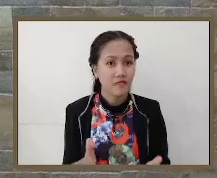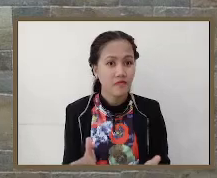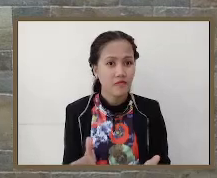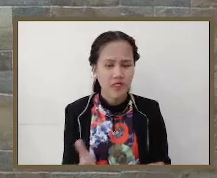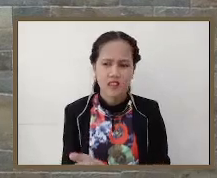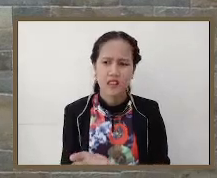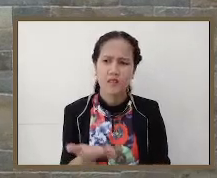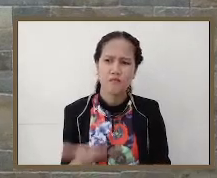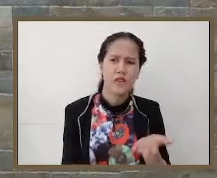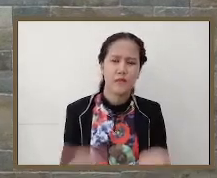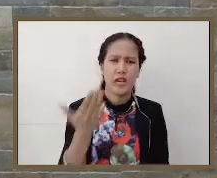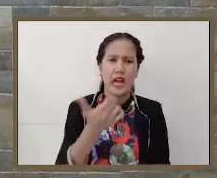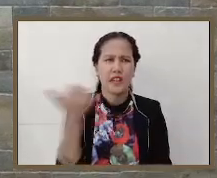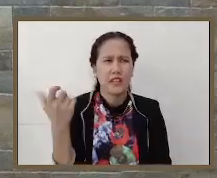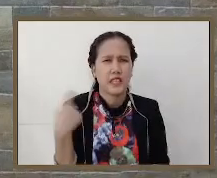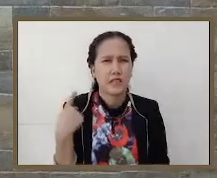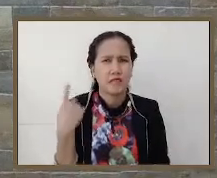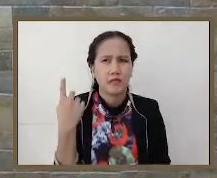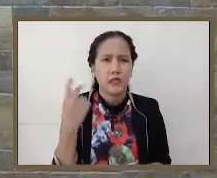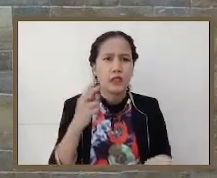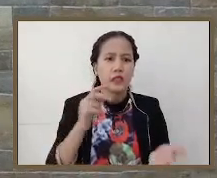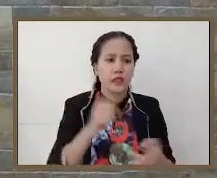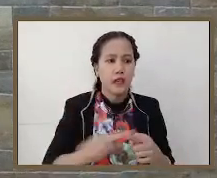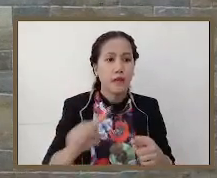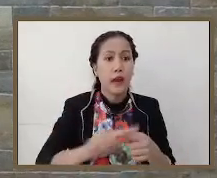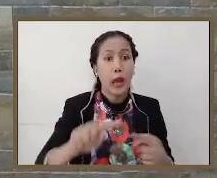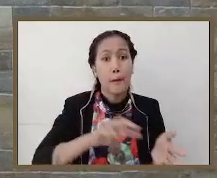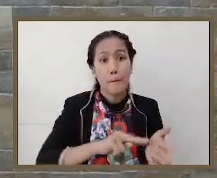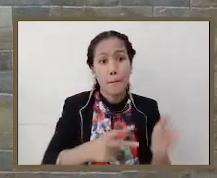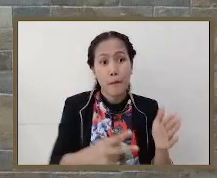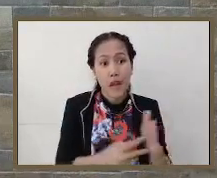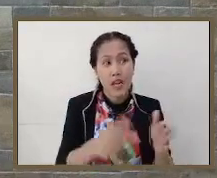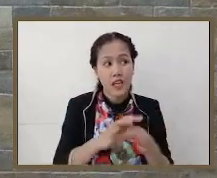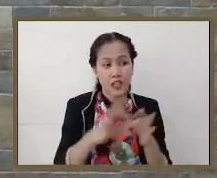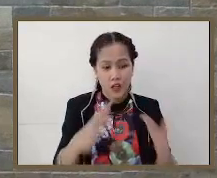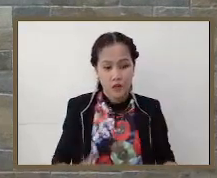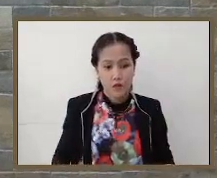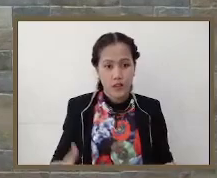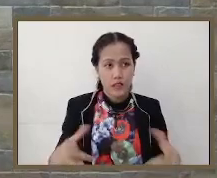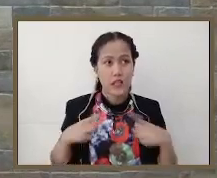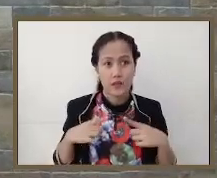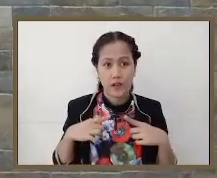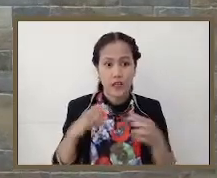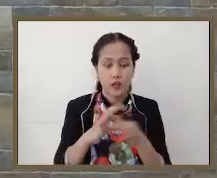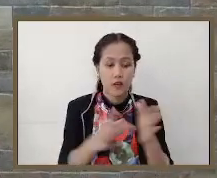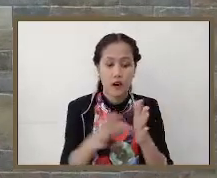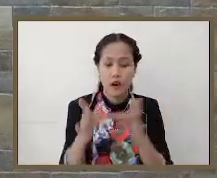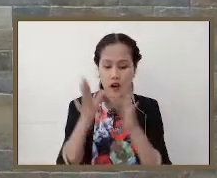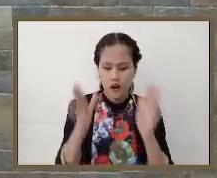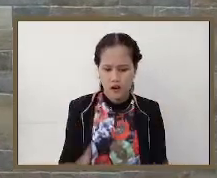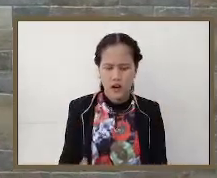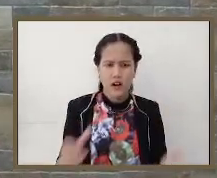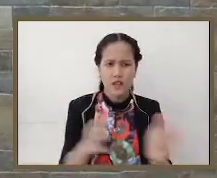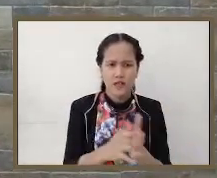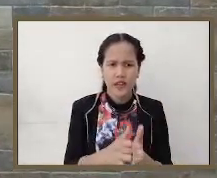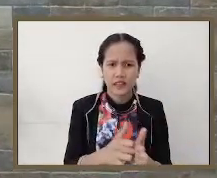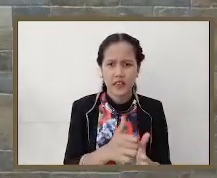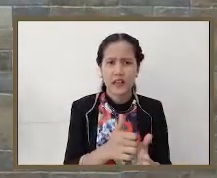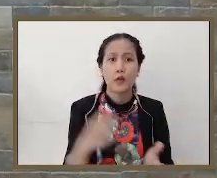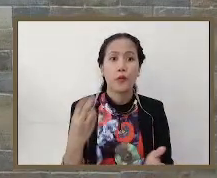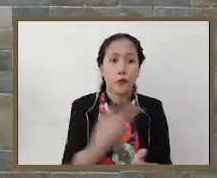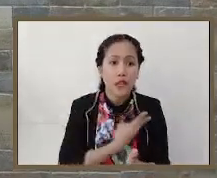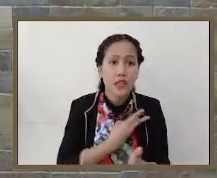life, but our definition of or our way of living the Christian life is only defined through the Word of